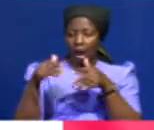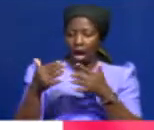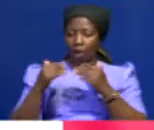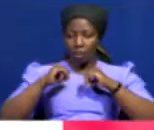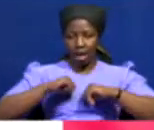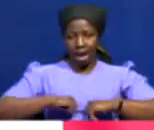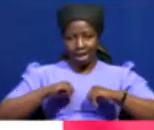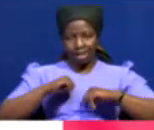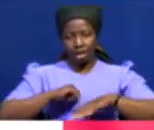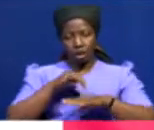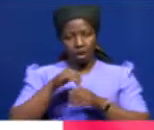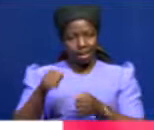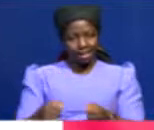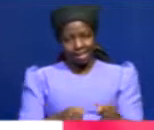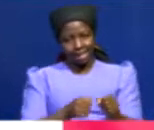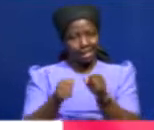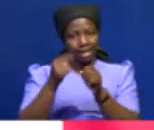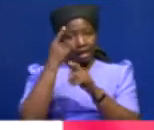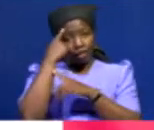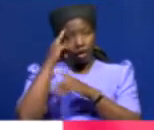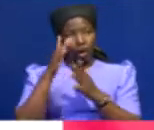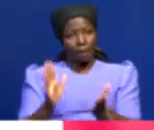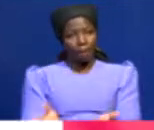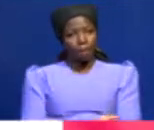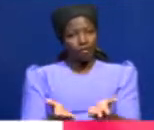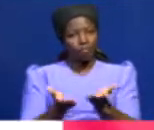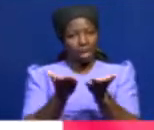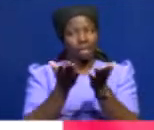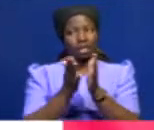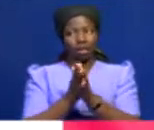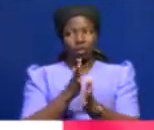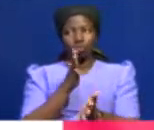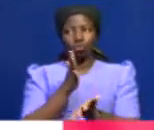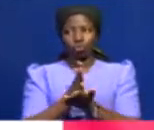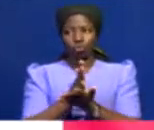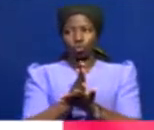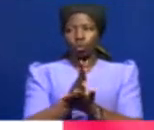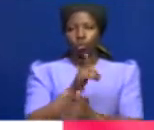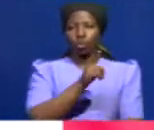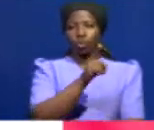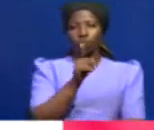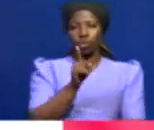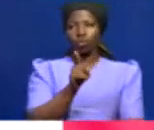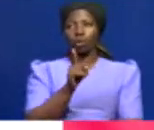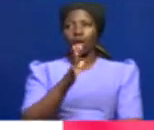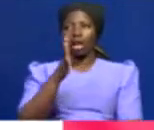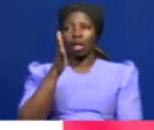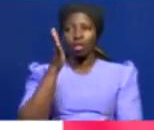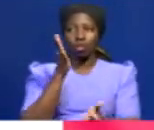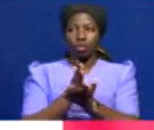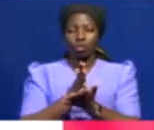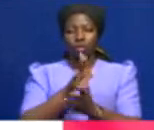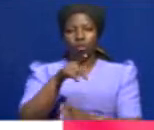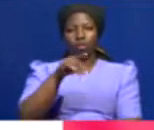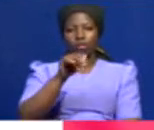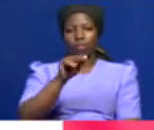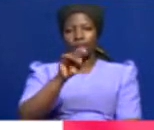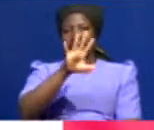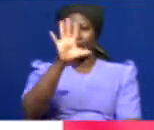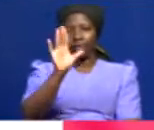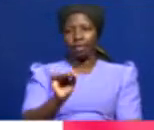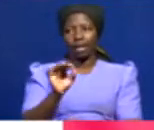the strategies for improvement. Indeed, you are a true Pan-African